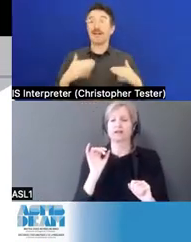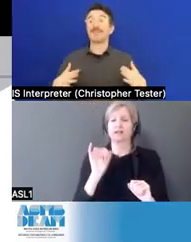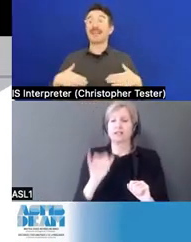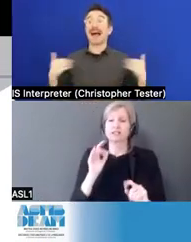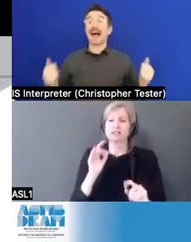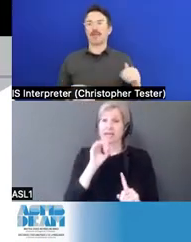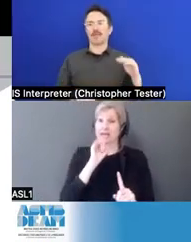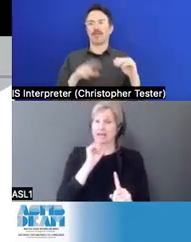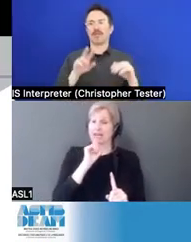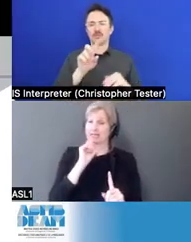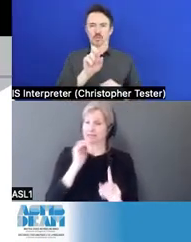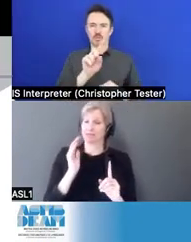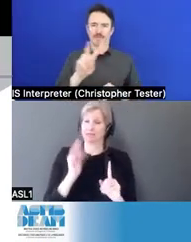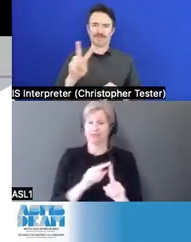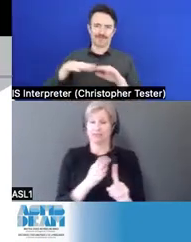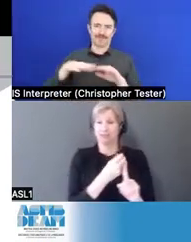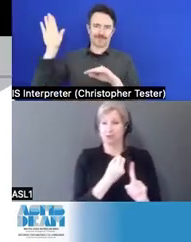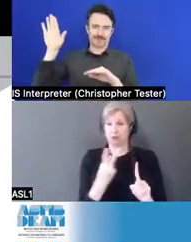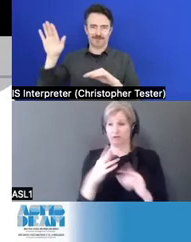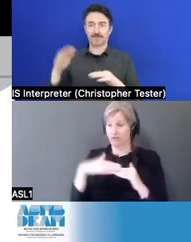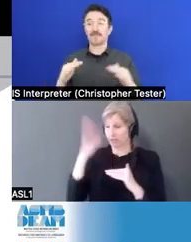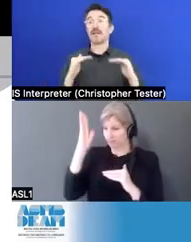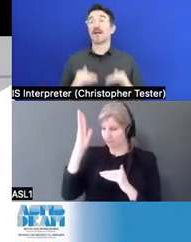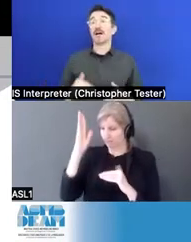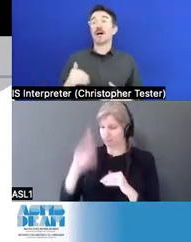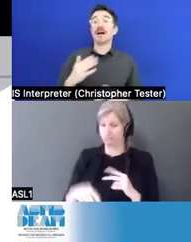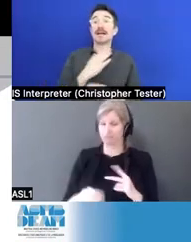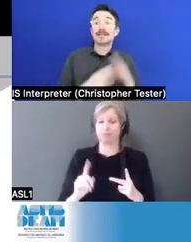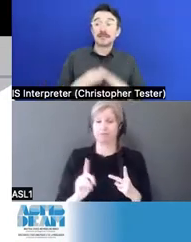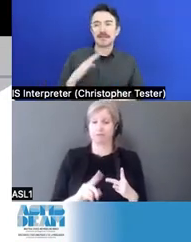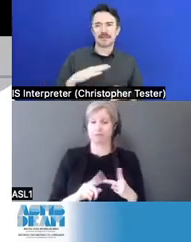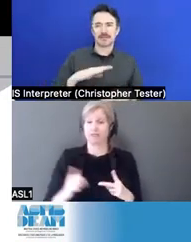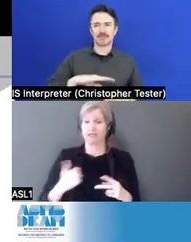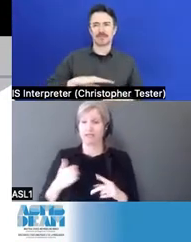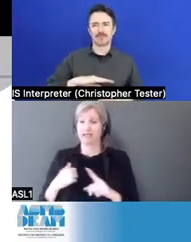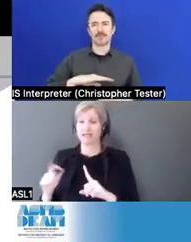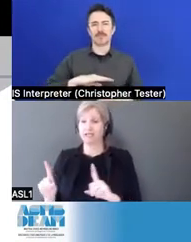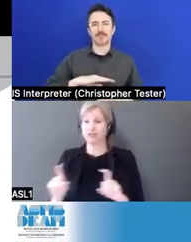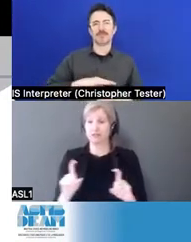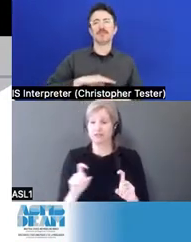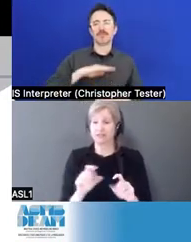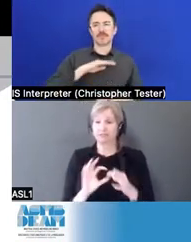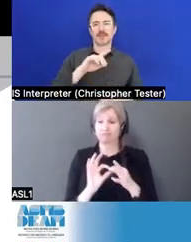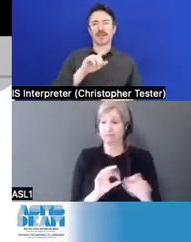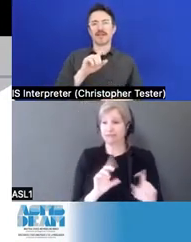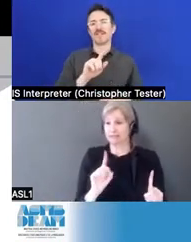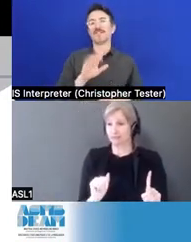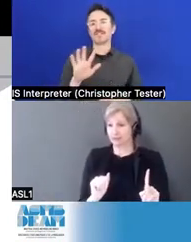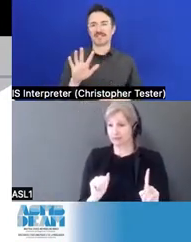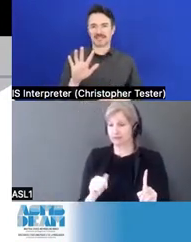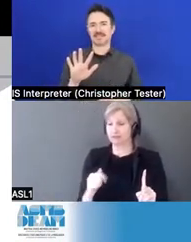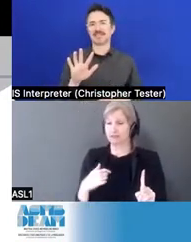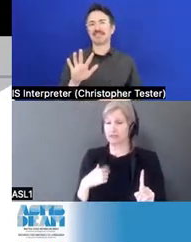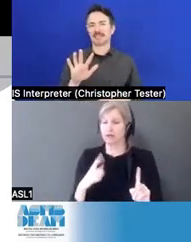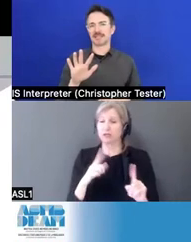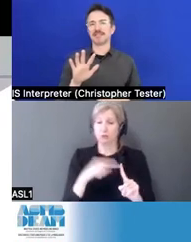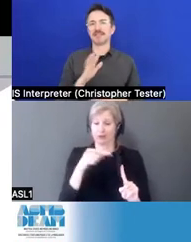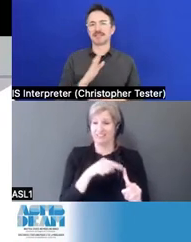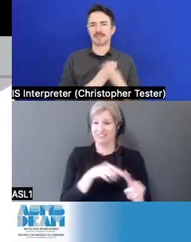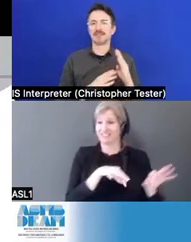population aged 12 years and older, and then Canadian Survey on Disability. And I'd like to here highlight that